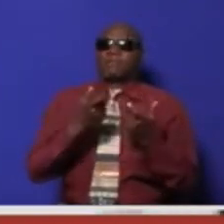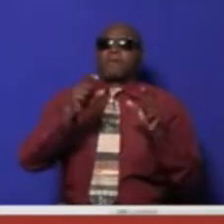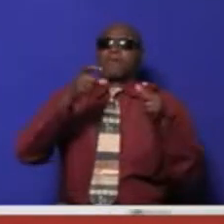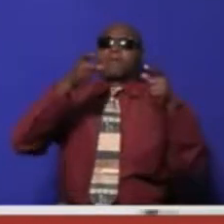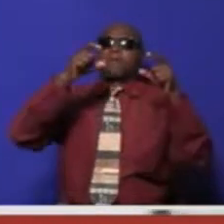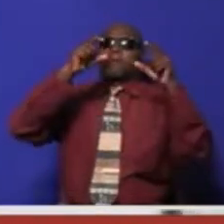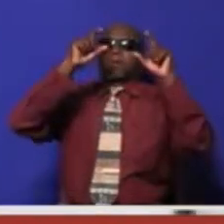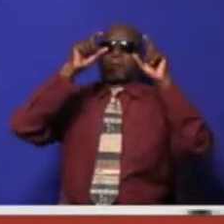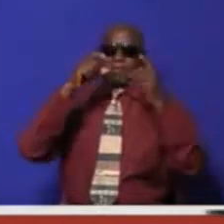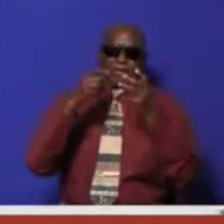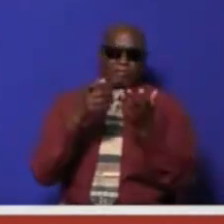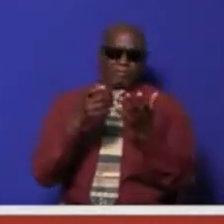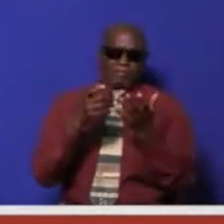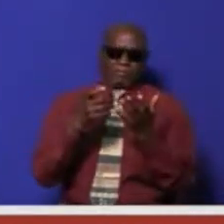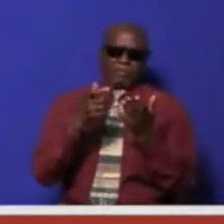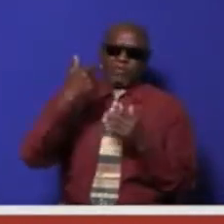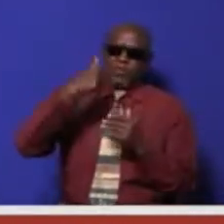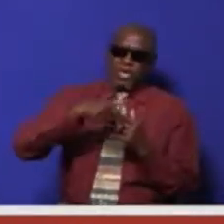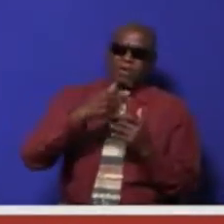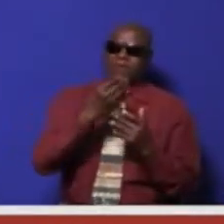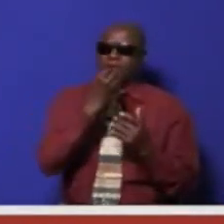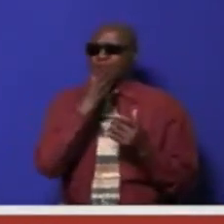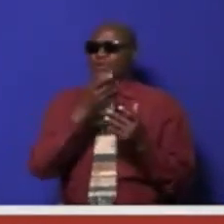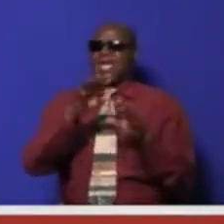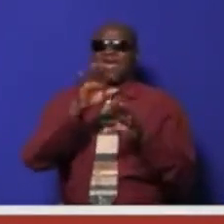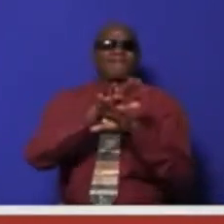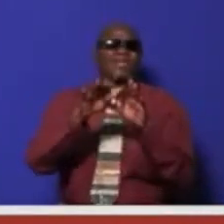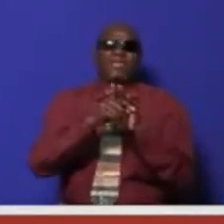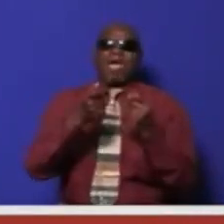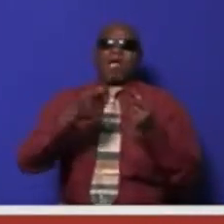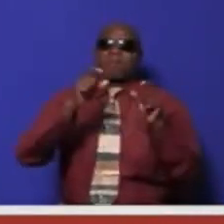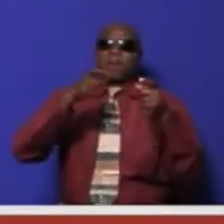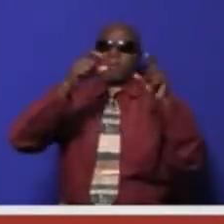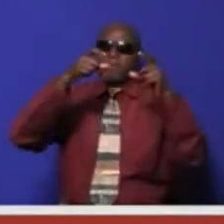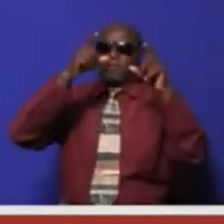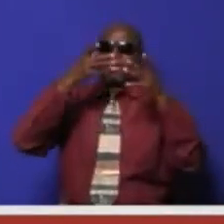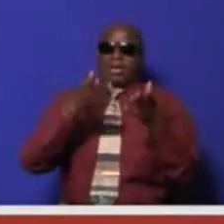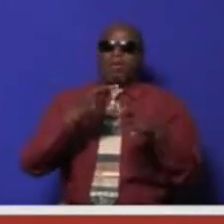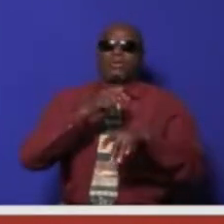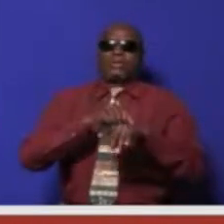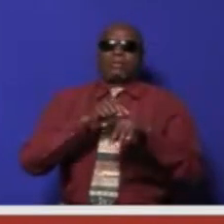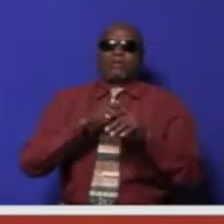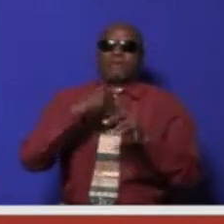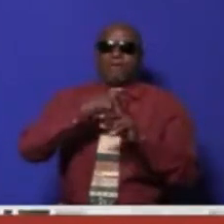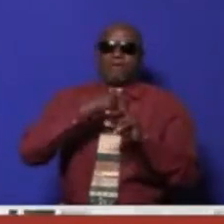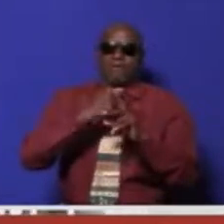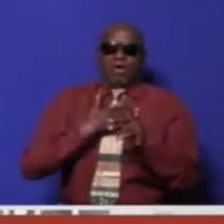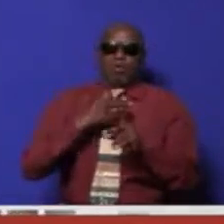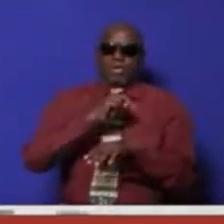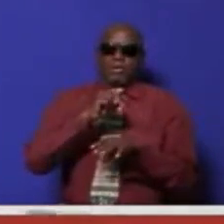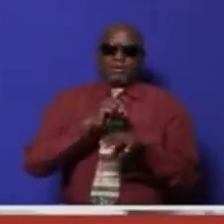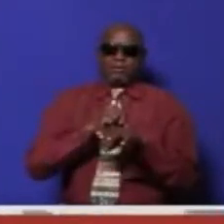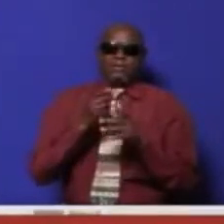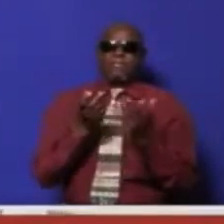exercise duty, from fuel, food, everything is just going up. So it's our turn to fight for our nation. Biashara nyingi